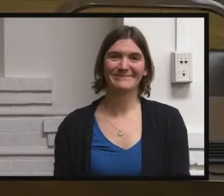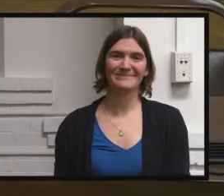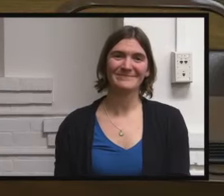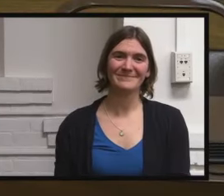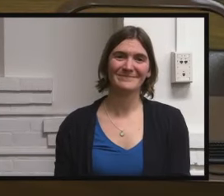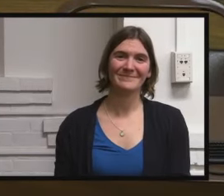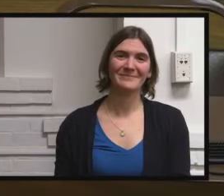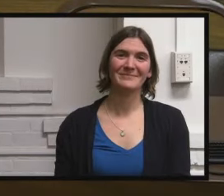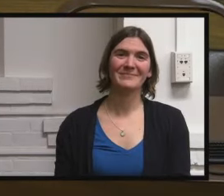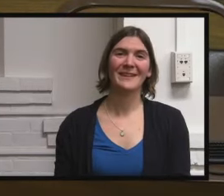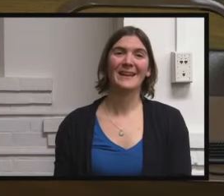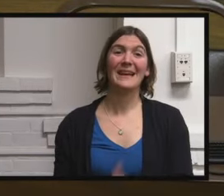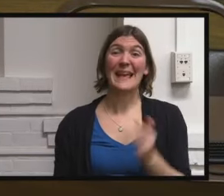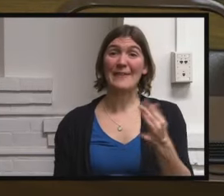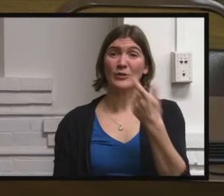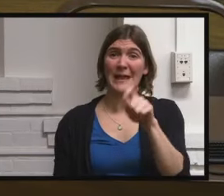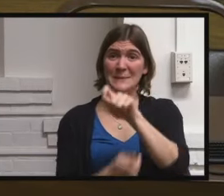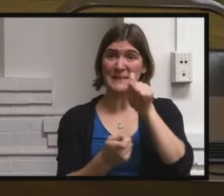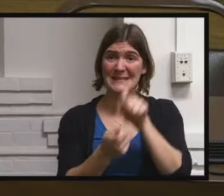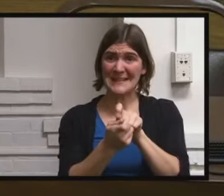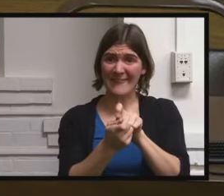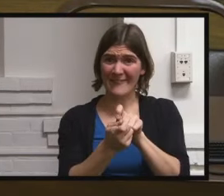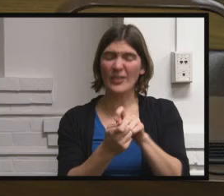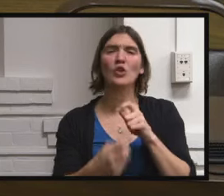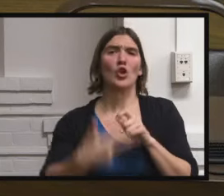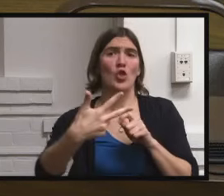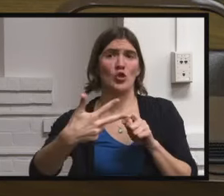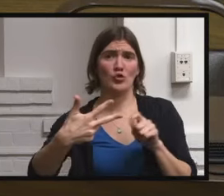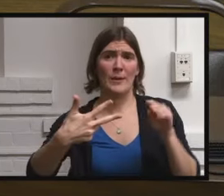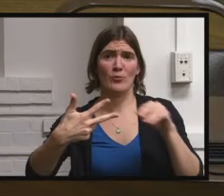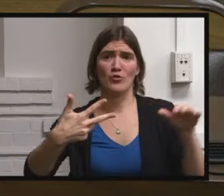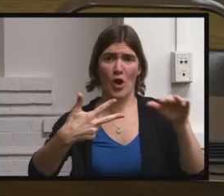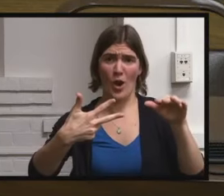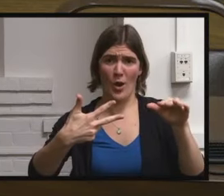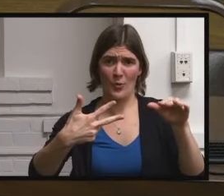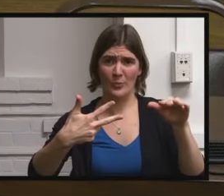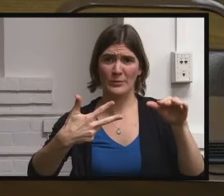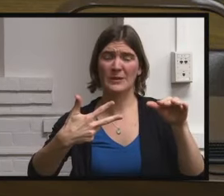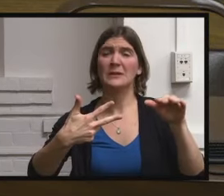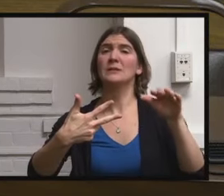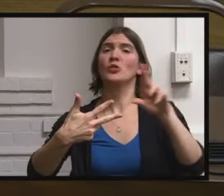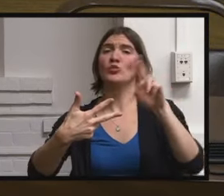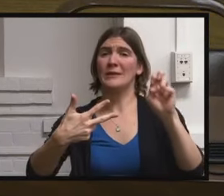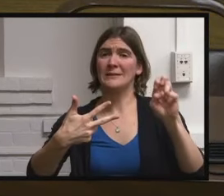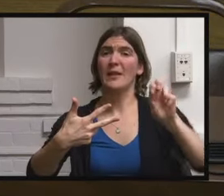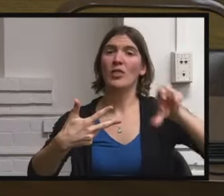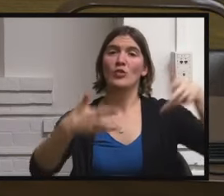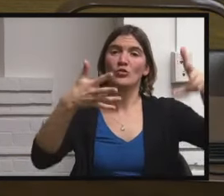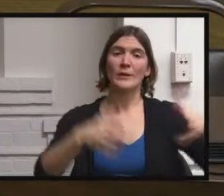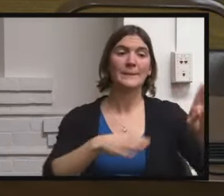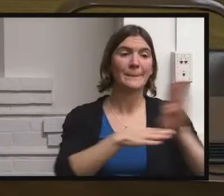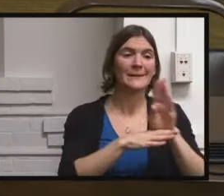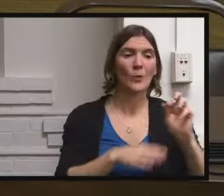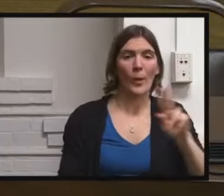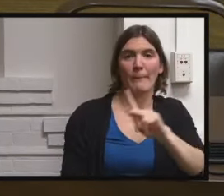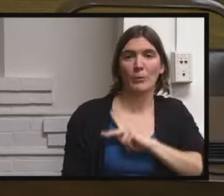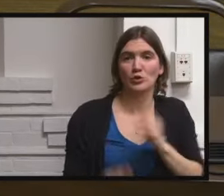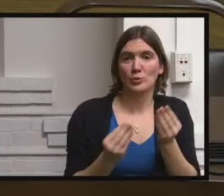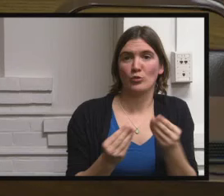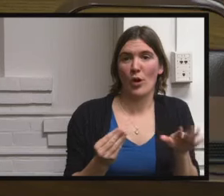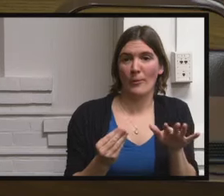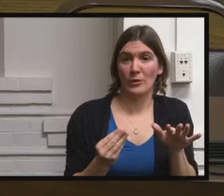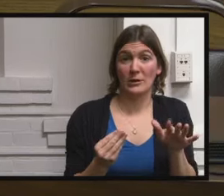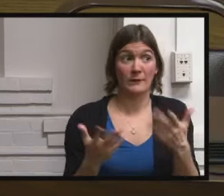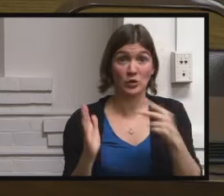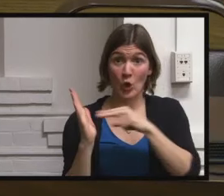if there's a detail that you're interested in, there are three pieces of real estate and the rest is all business personal property. Everybody have a chance to look at the